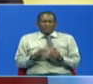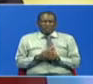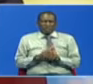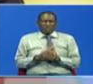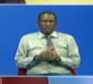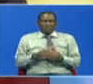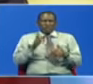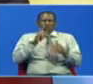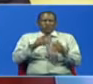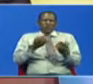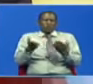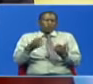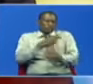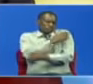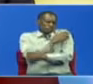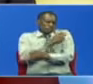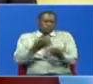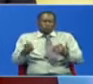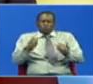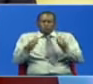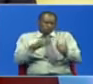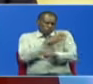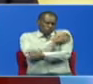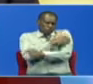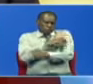What facilities?